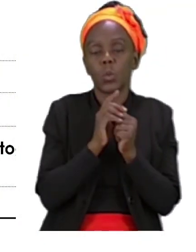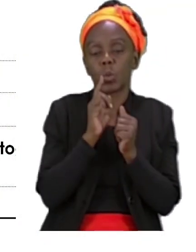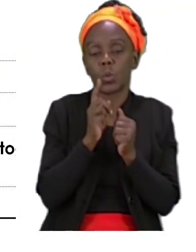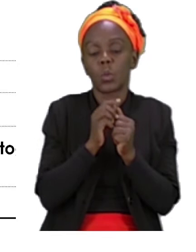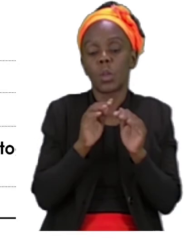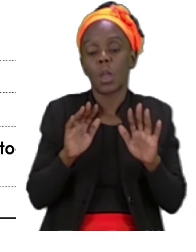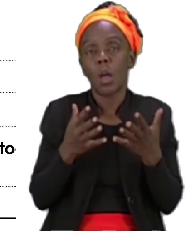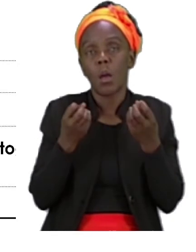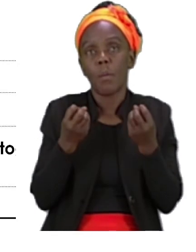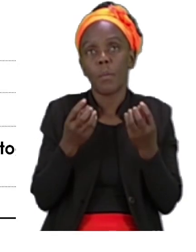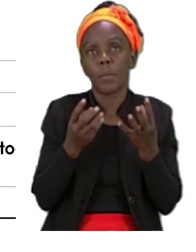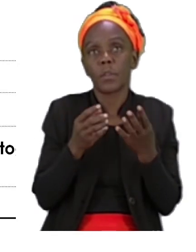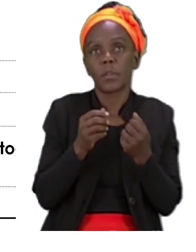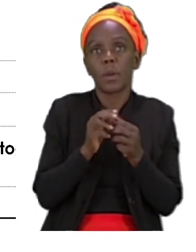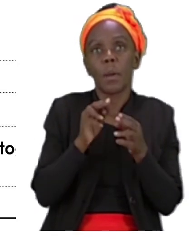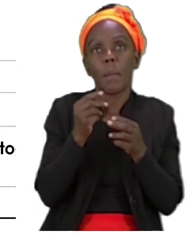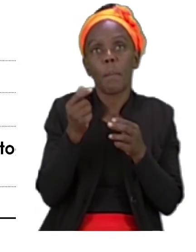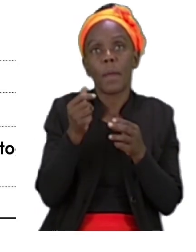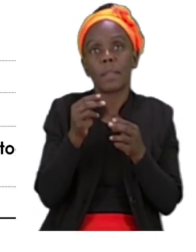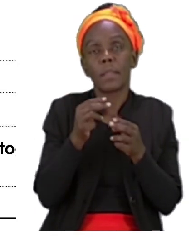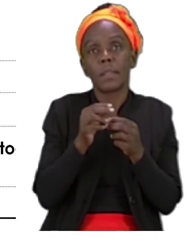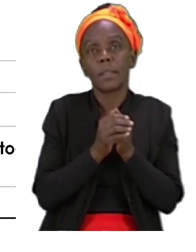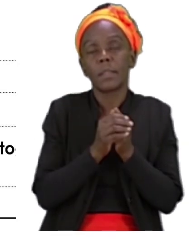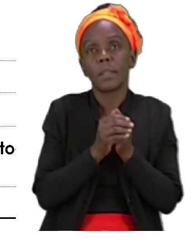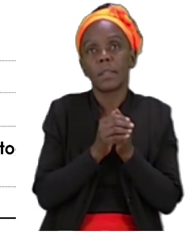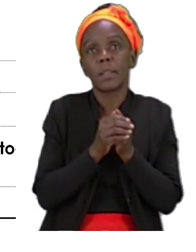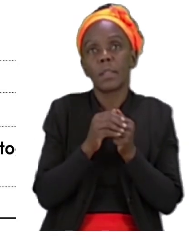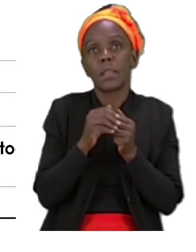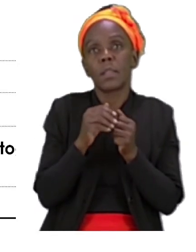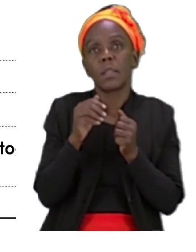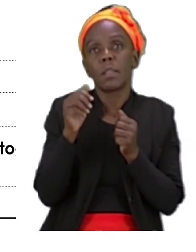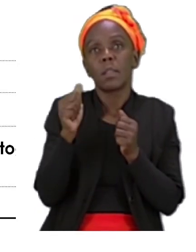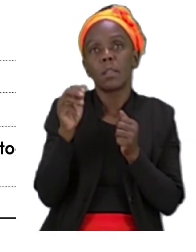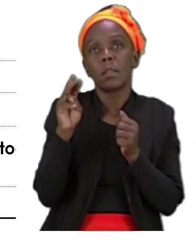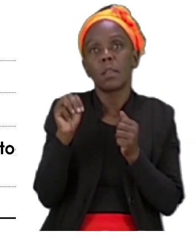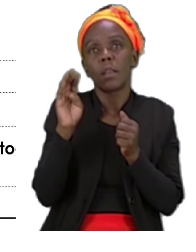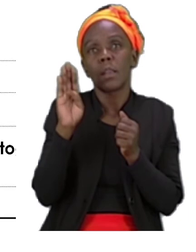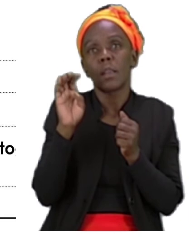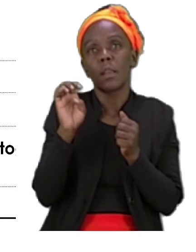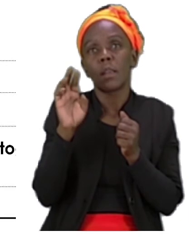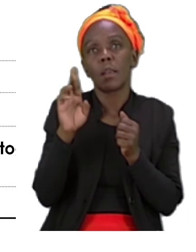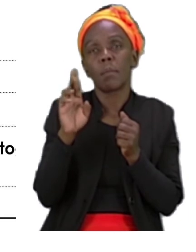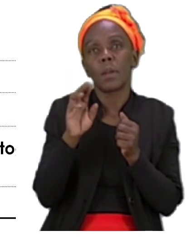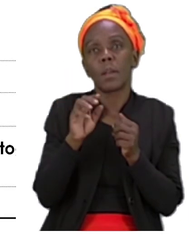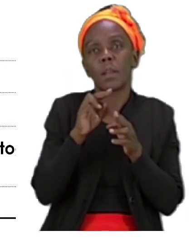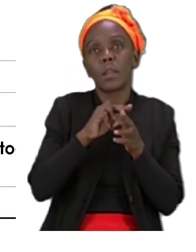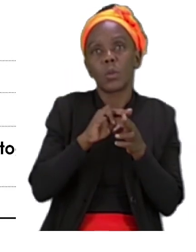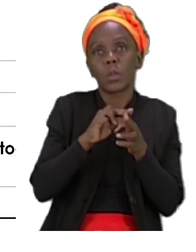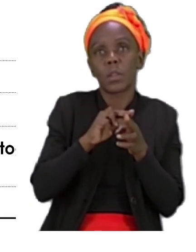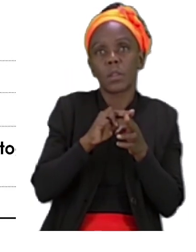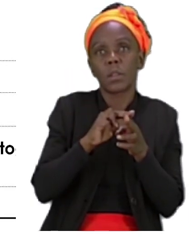much money did Amber spend on sport? How much money did